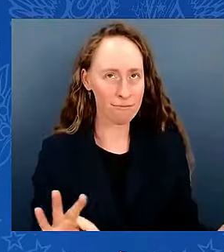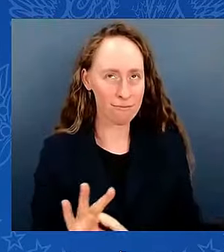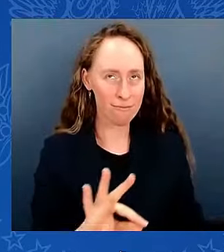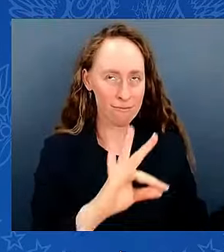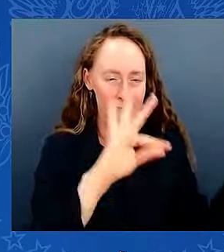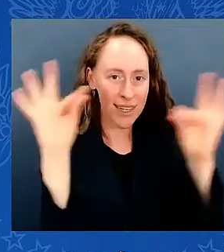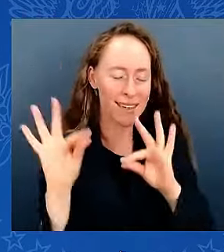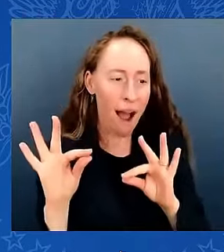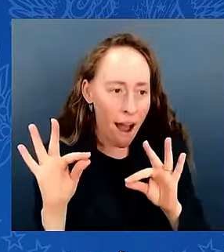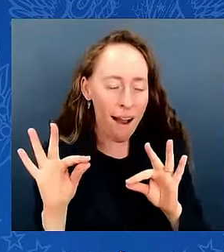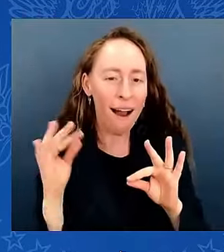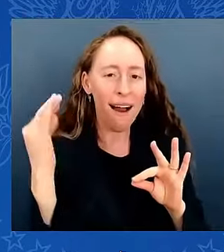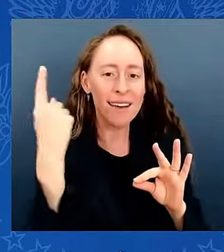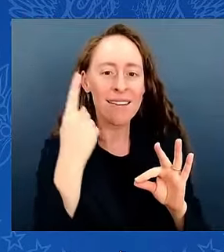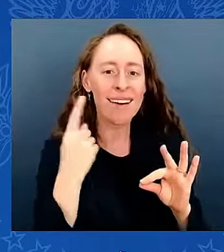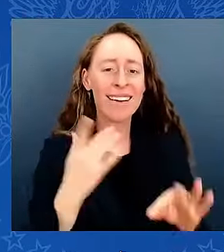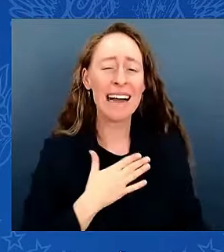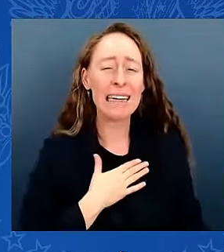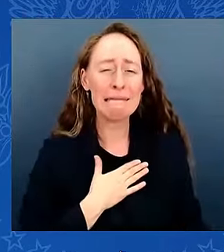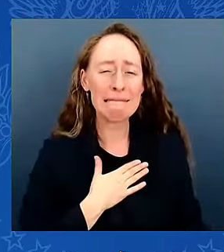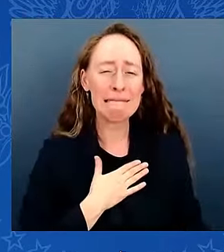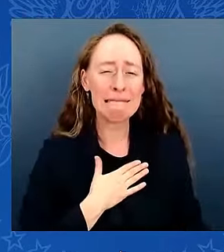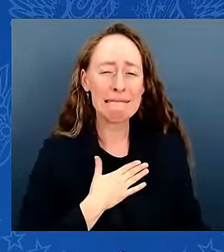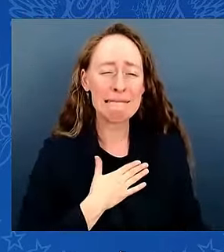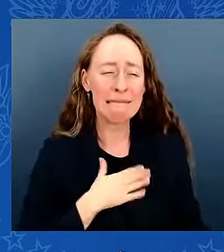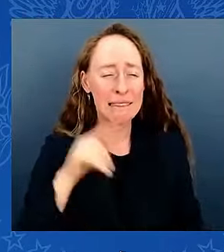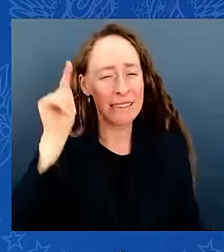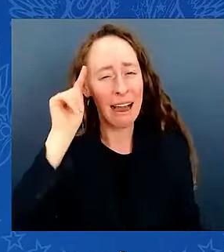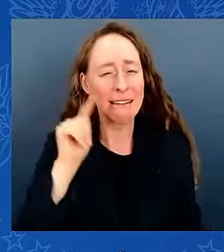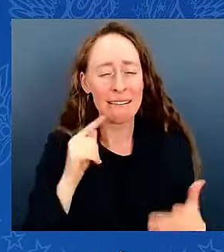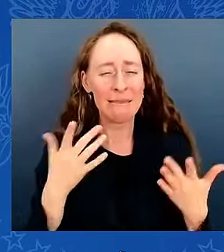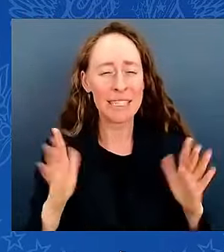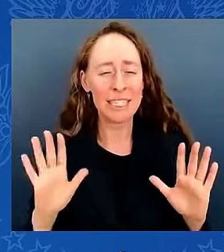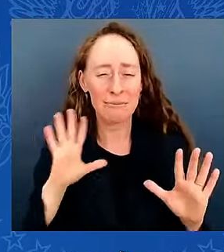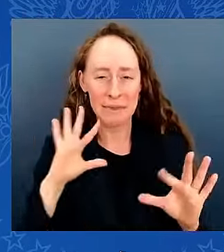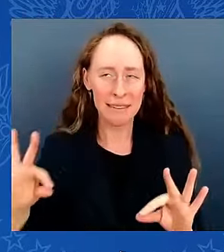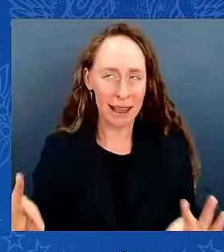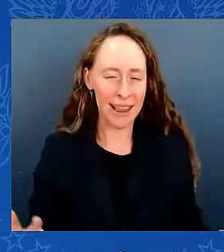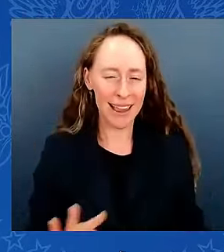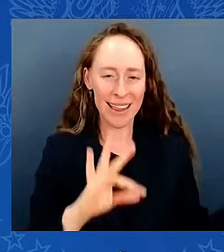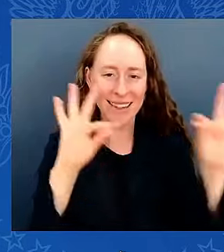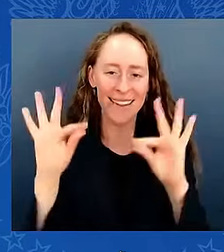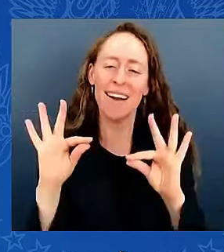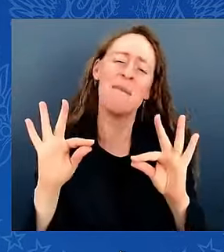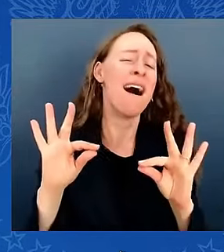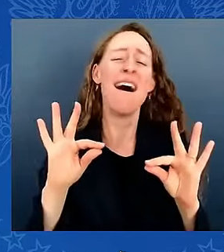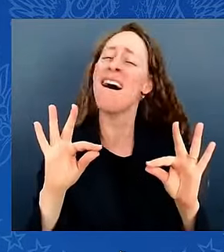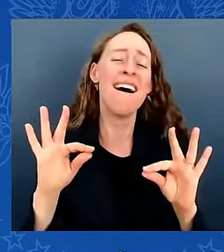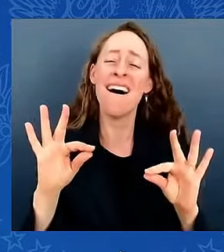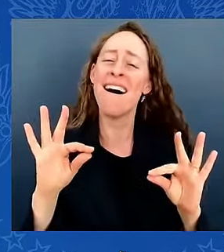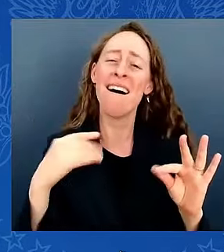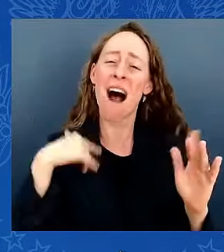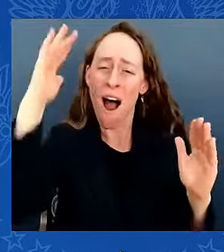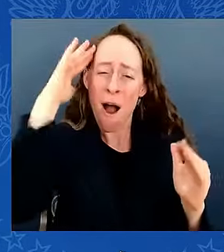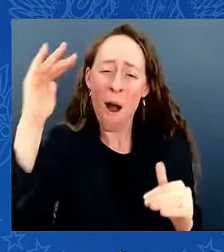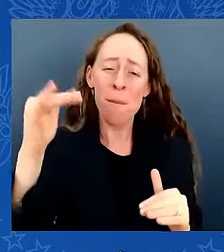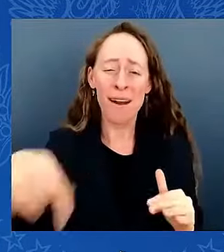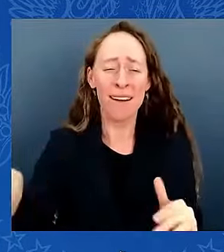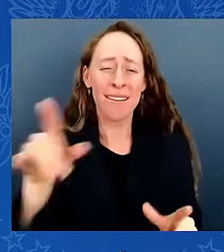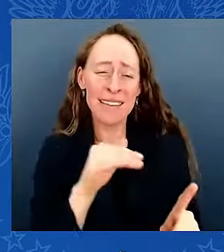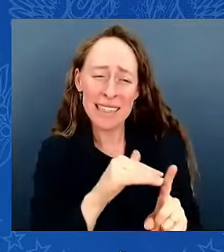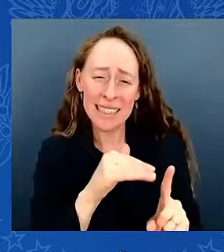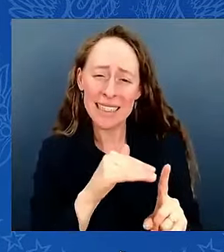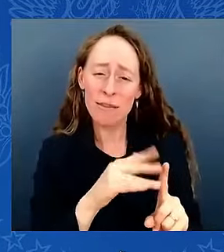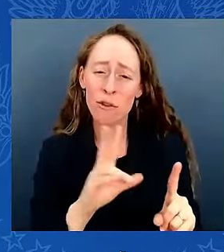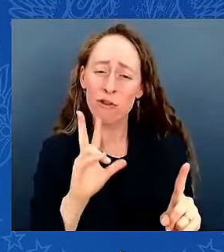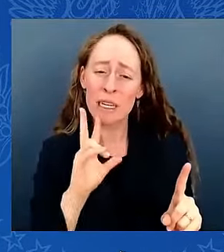But teenage Charlie, I hope that she remembers walking through these halls and what that means